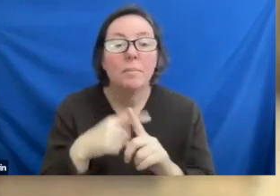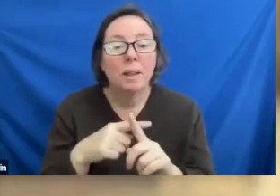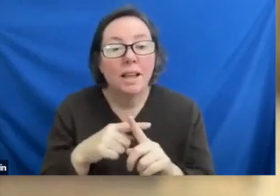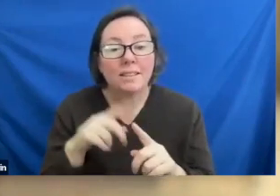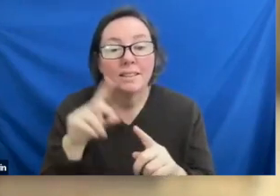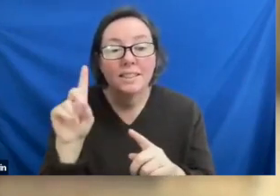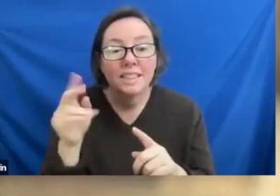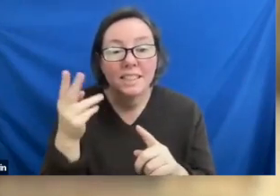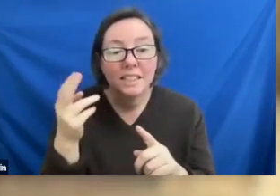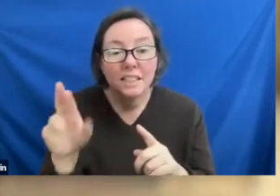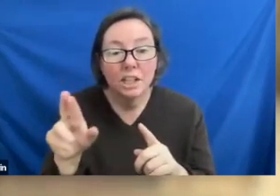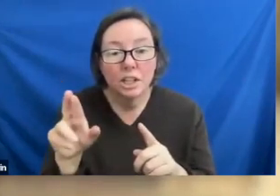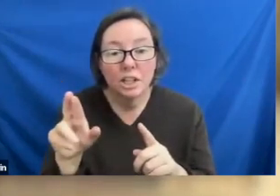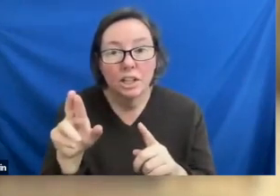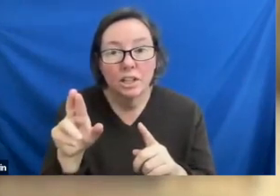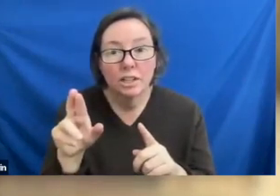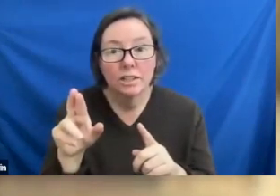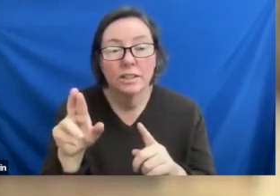working on that they